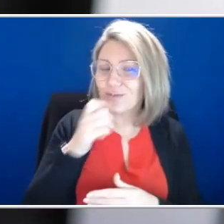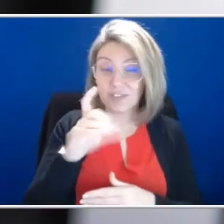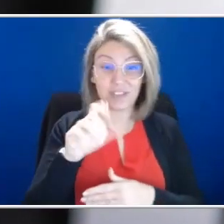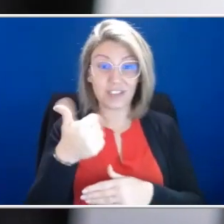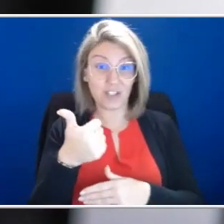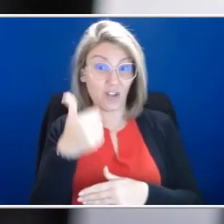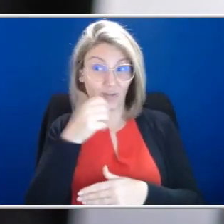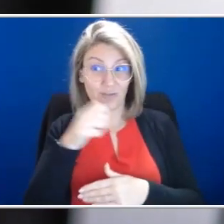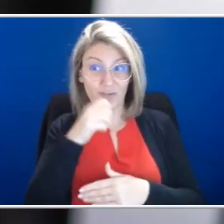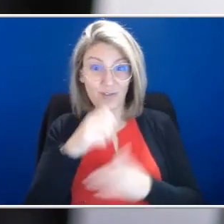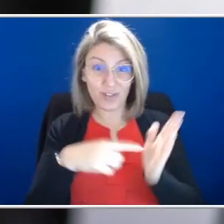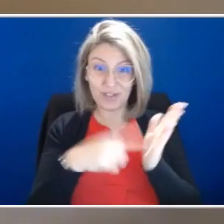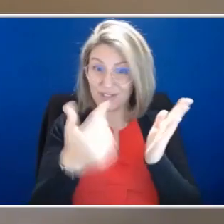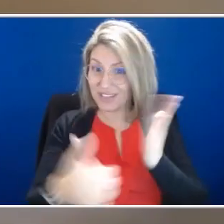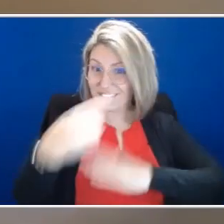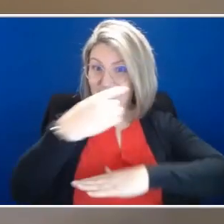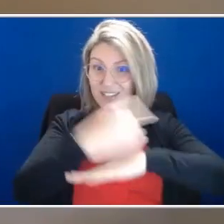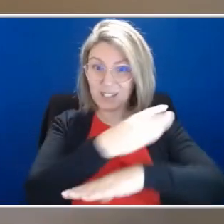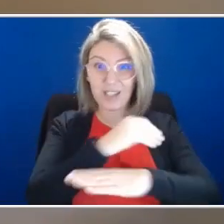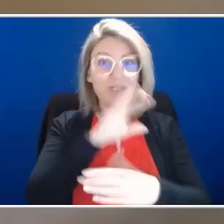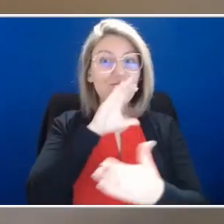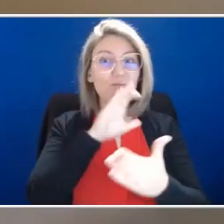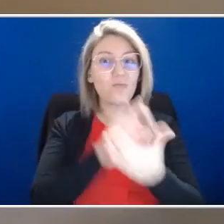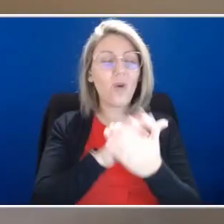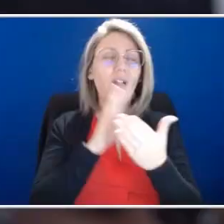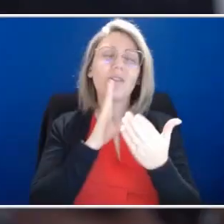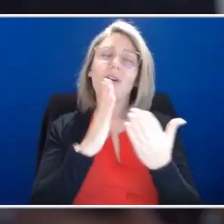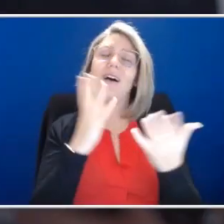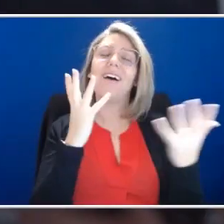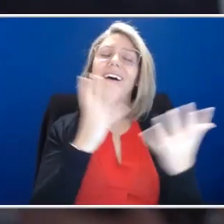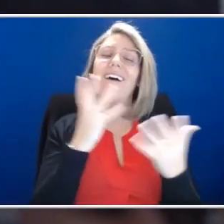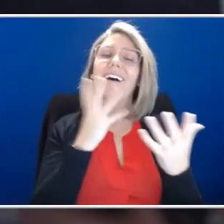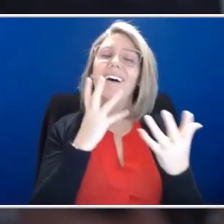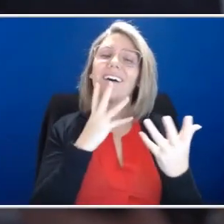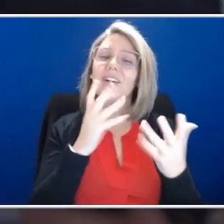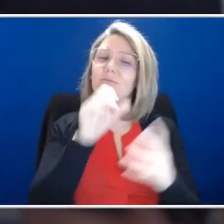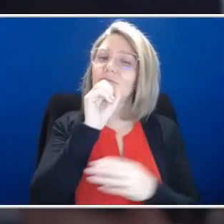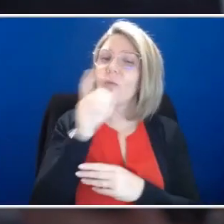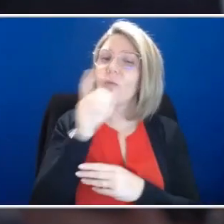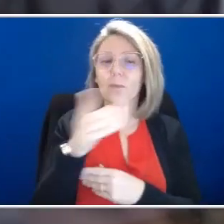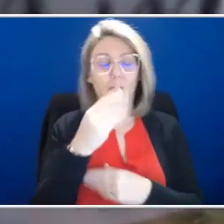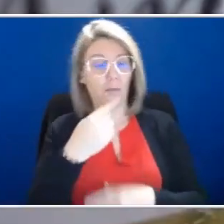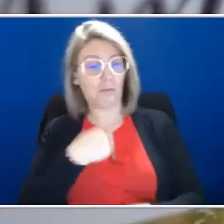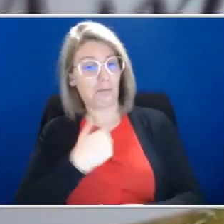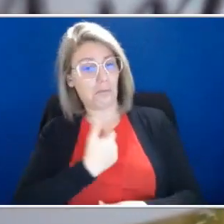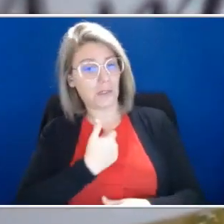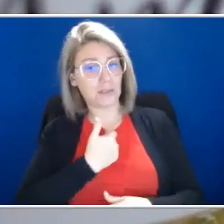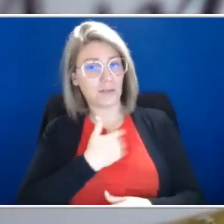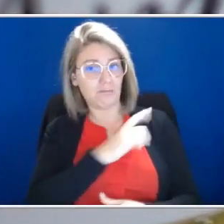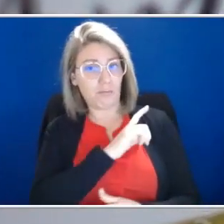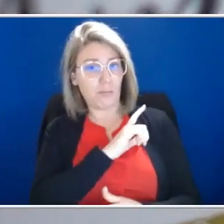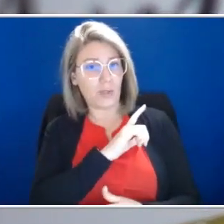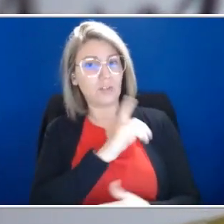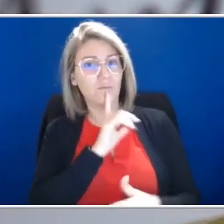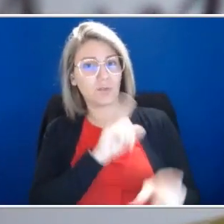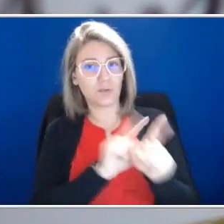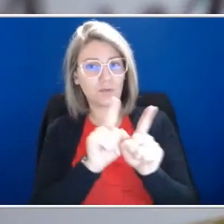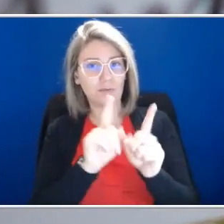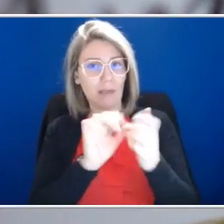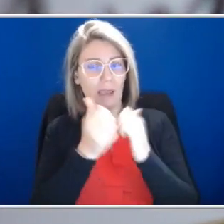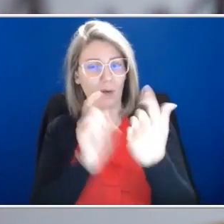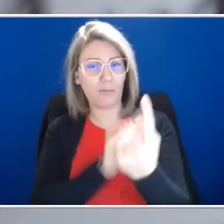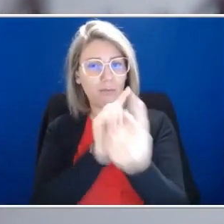now, and a wife who adores him. I was a police officer too. That's how we met. It's a beautiful life that almost ended on